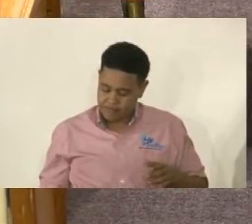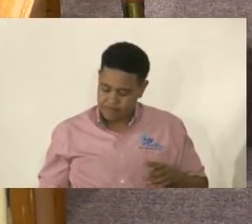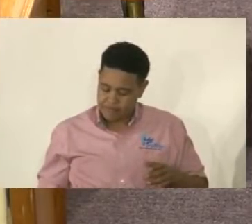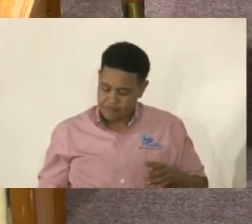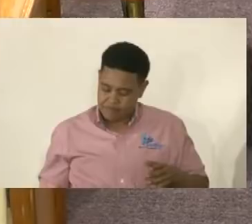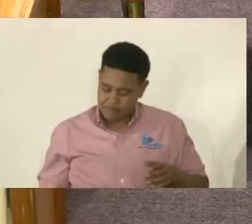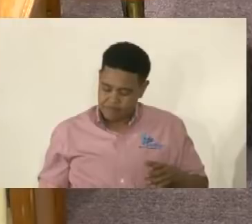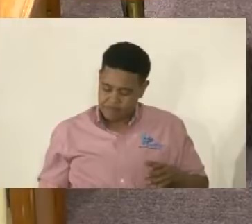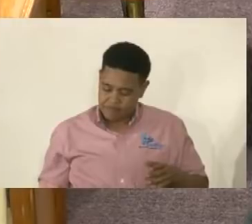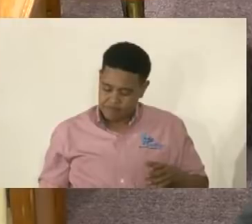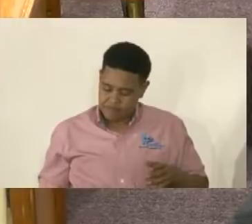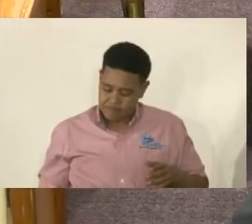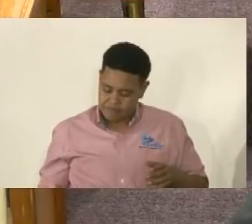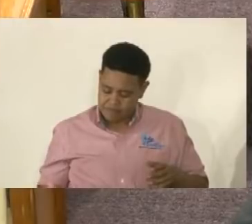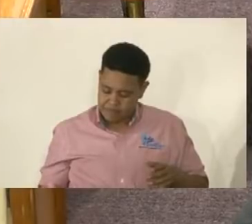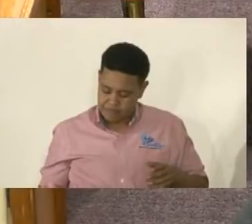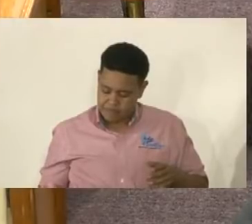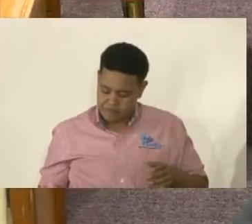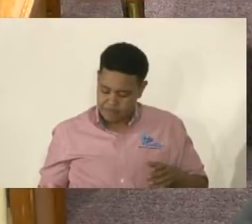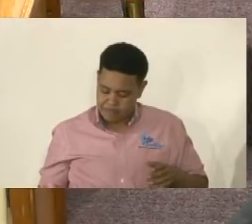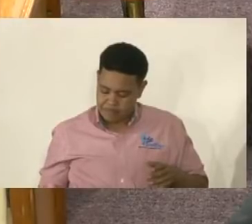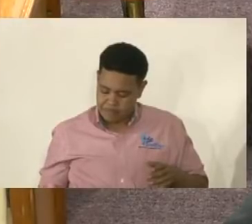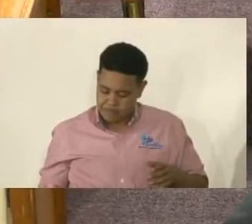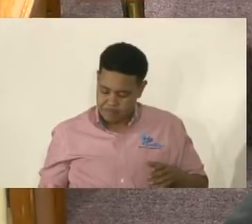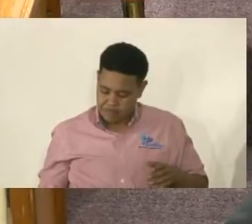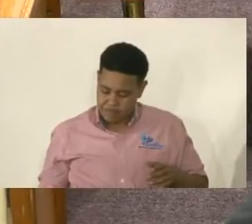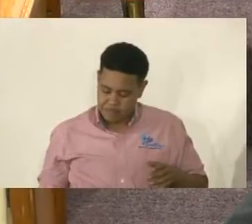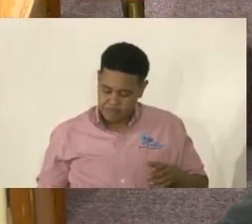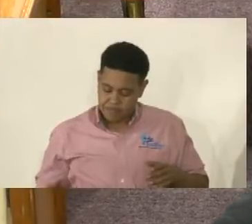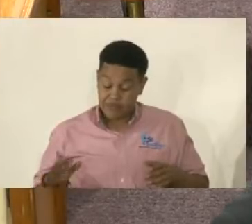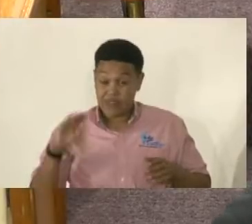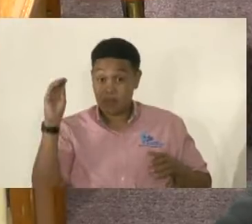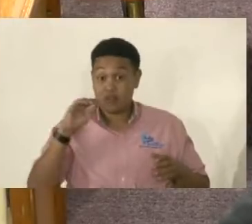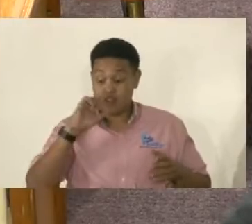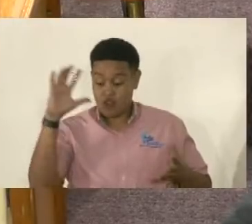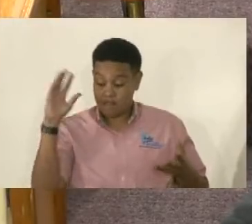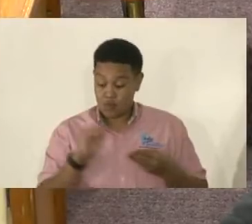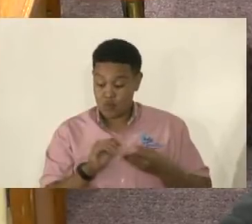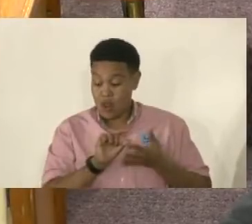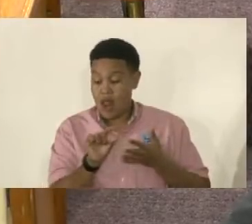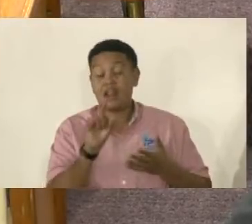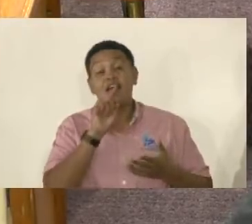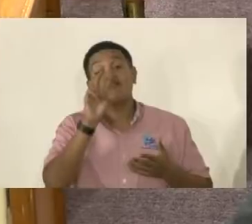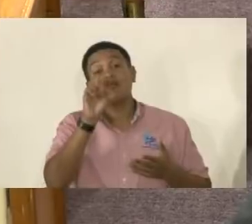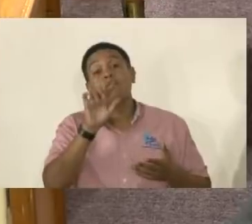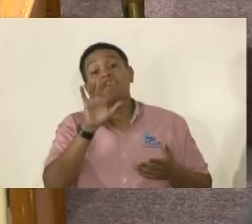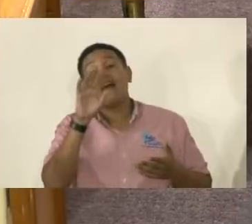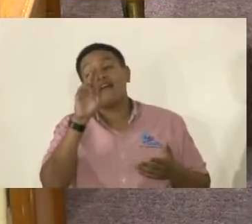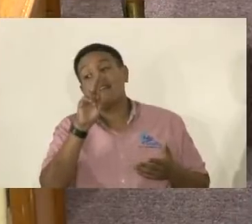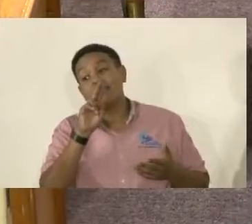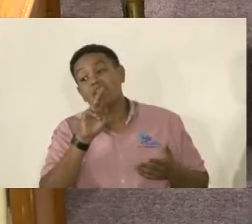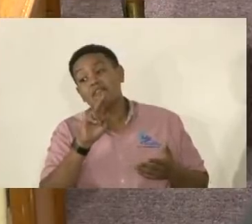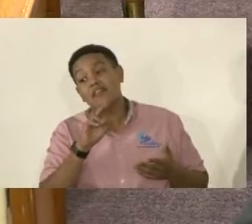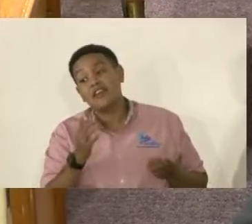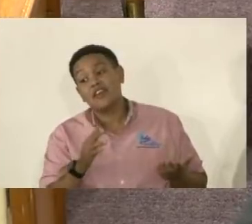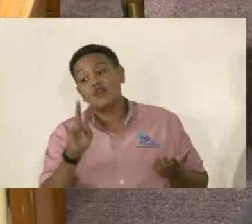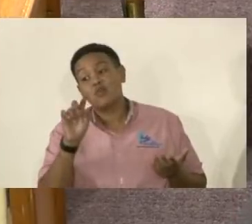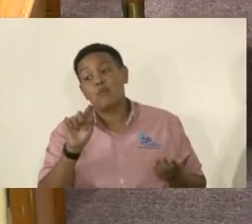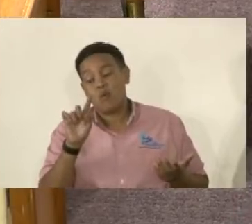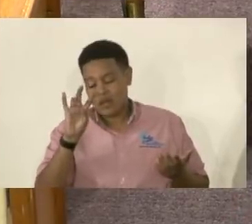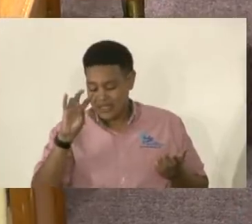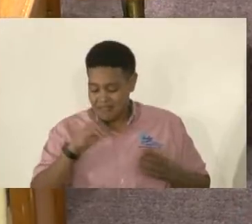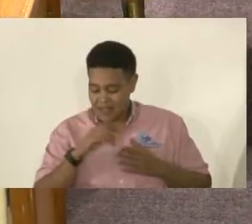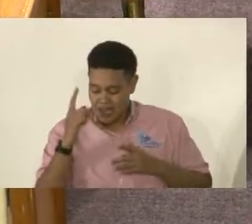total allocation, you had percentages of 2.5 in the lowest year and 2.17 in your last